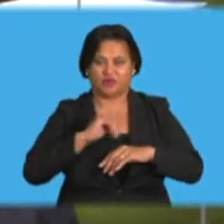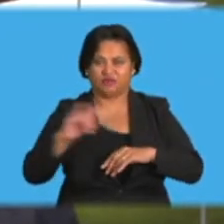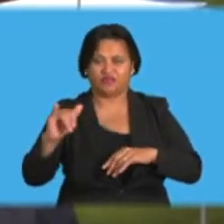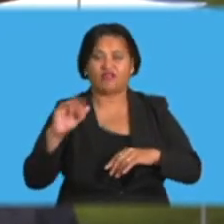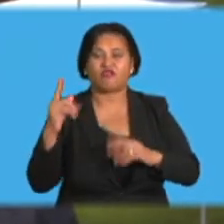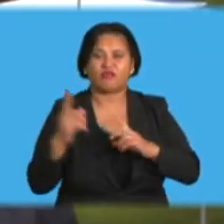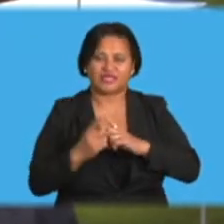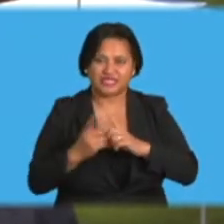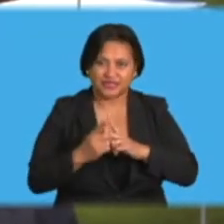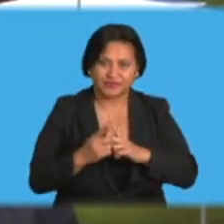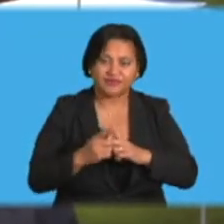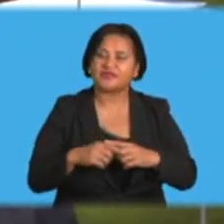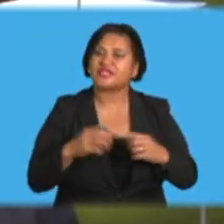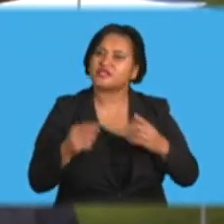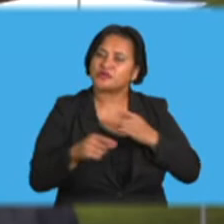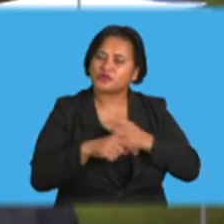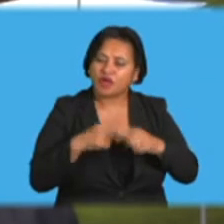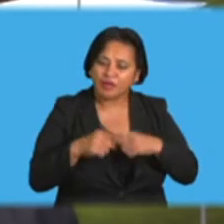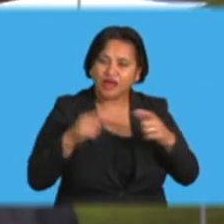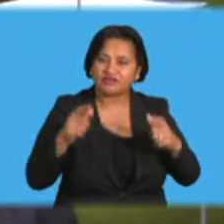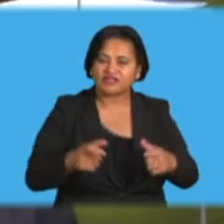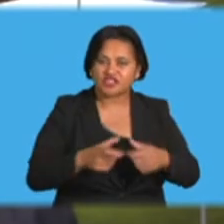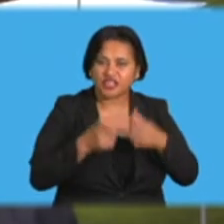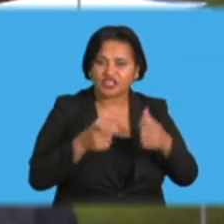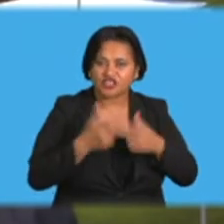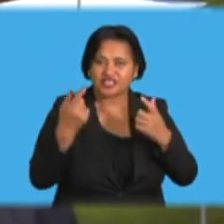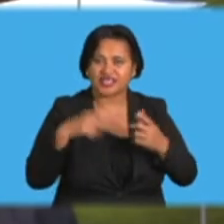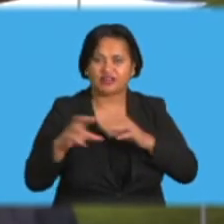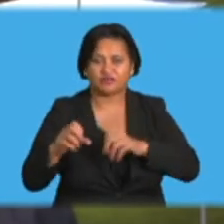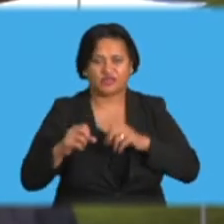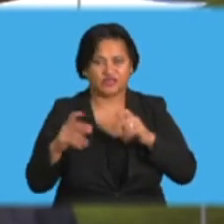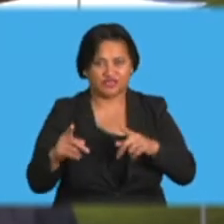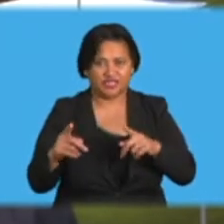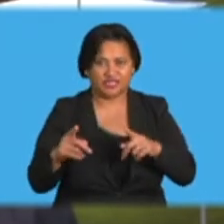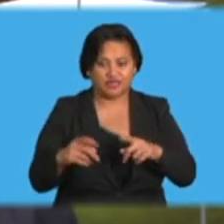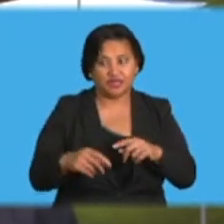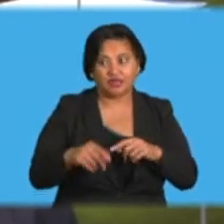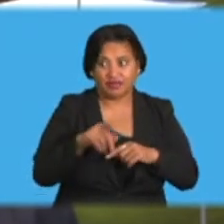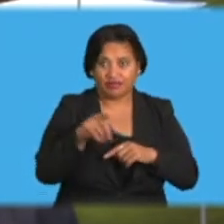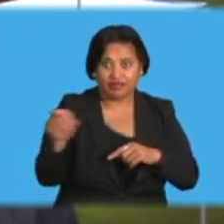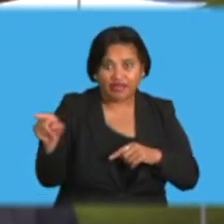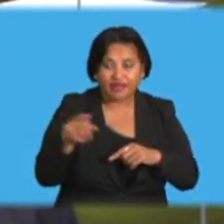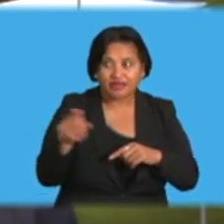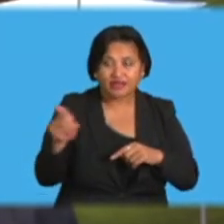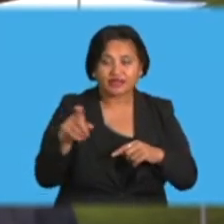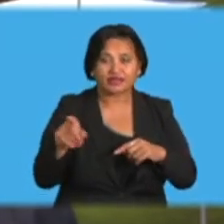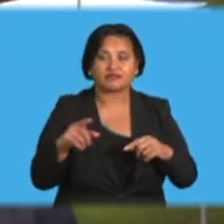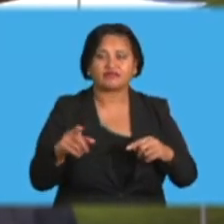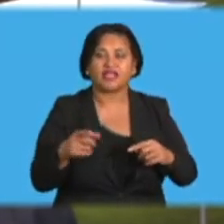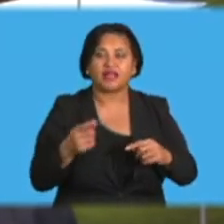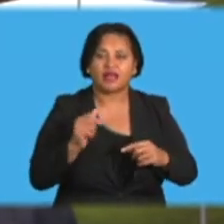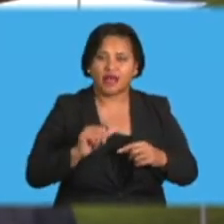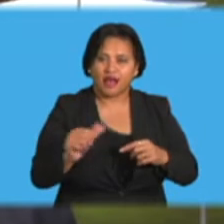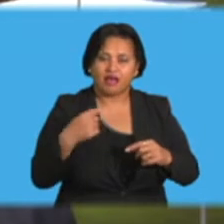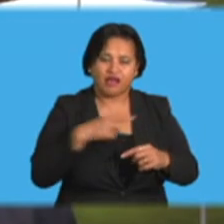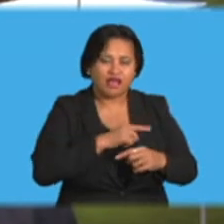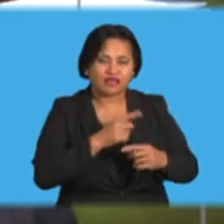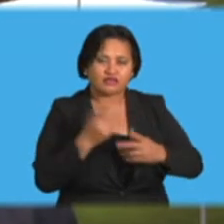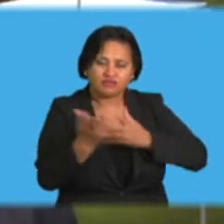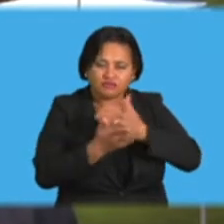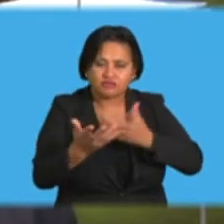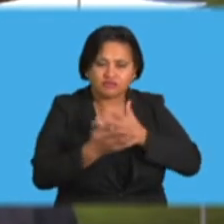issues, development challenges and opportunities. It also provided an avenue for discussion of financing options that suit the development priorities